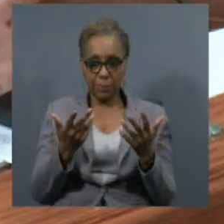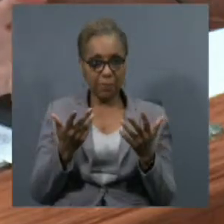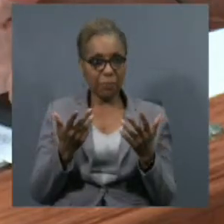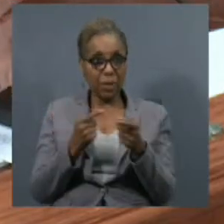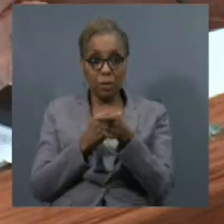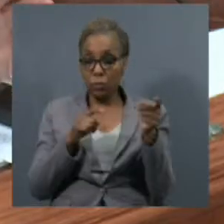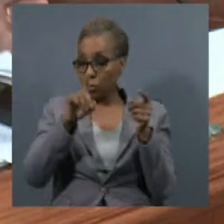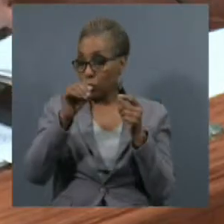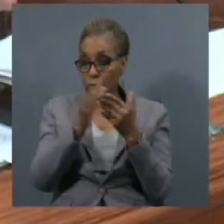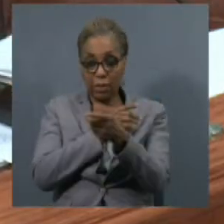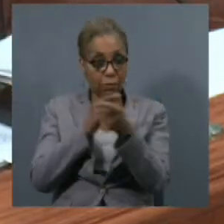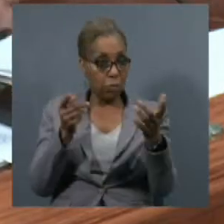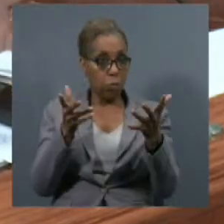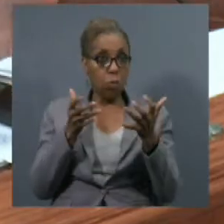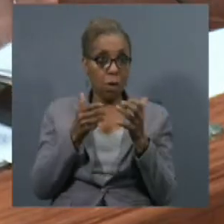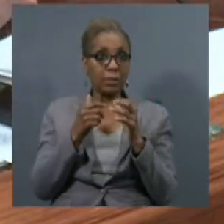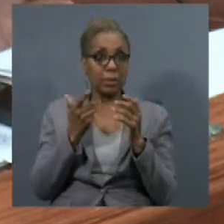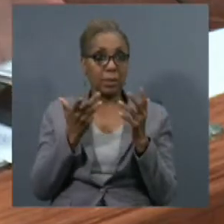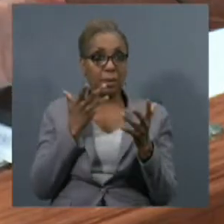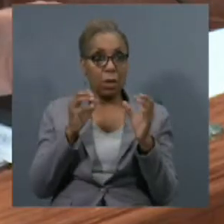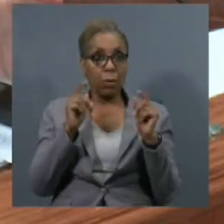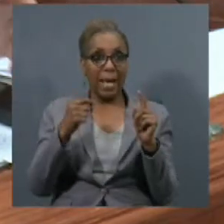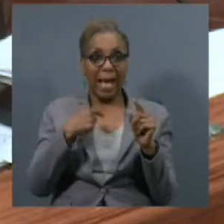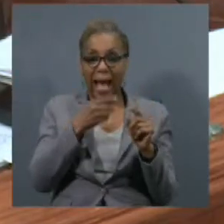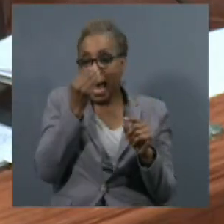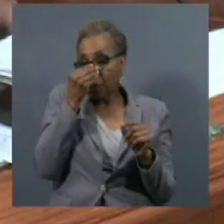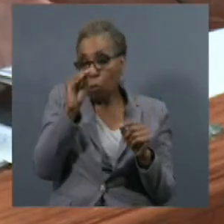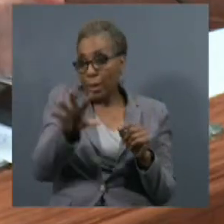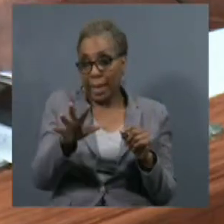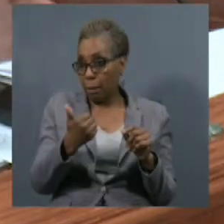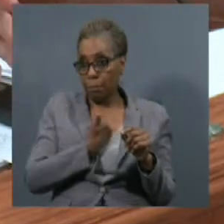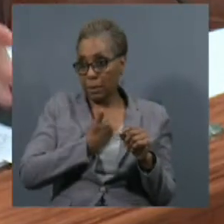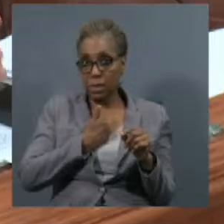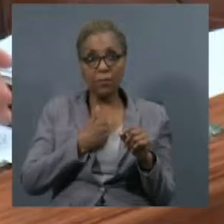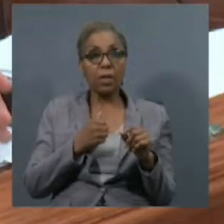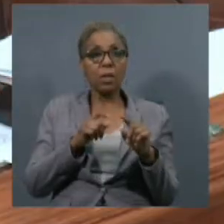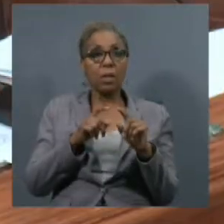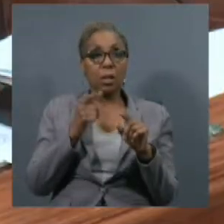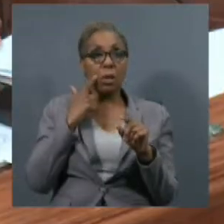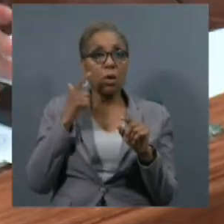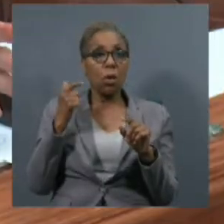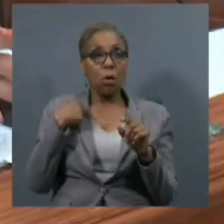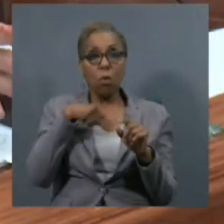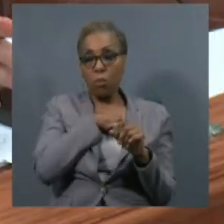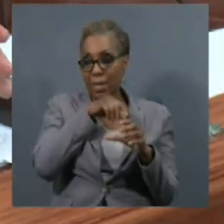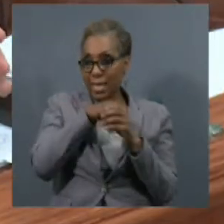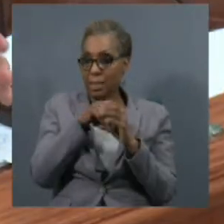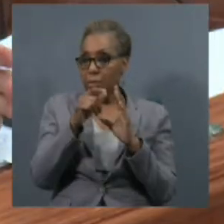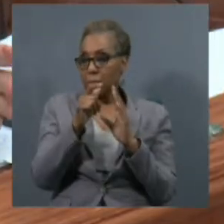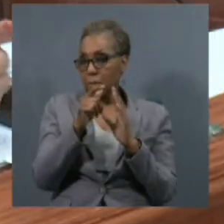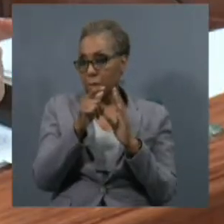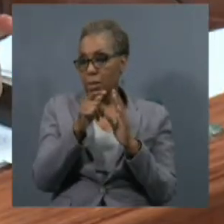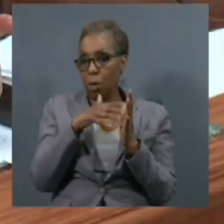Y'all do what you want to do. I don't care. We're in a legal position where we're okay.